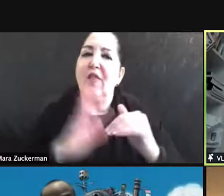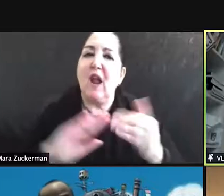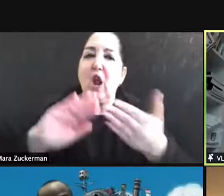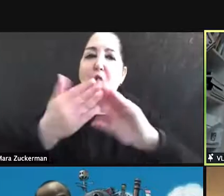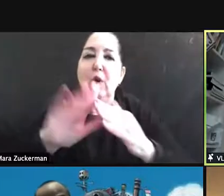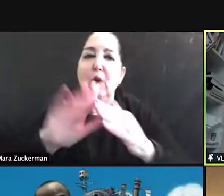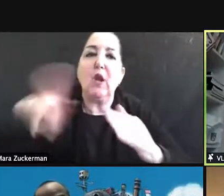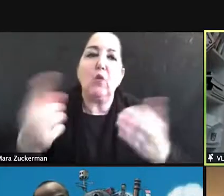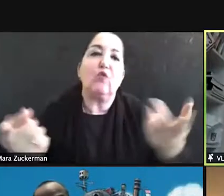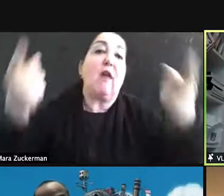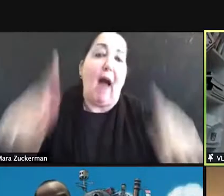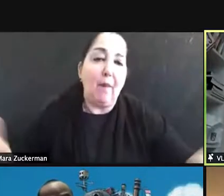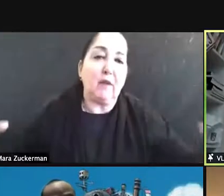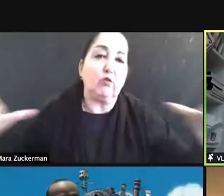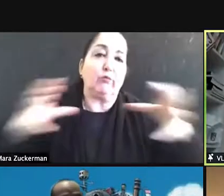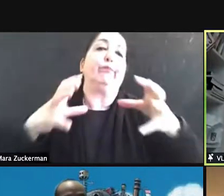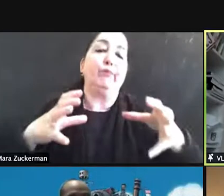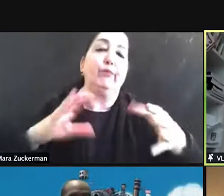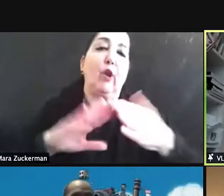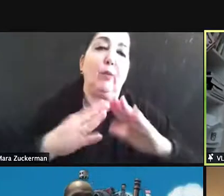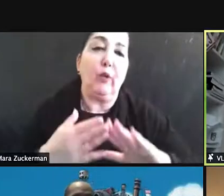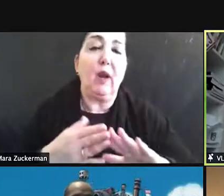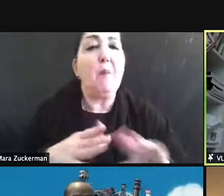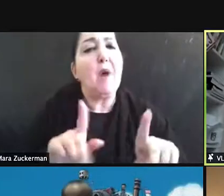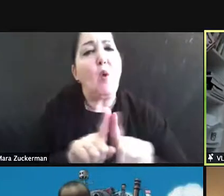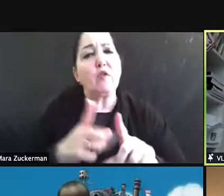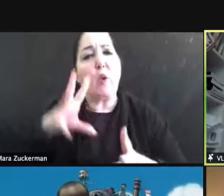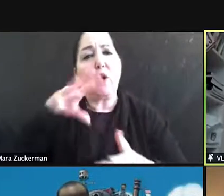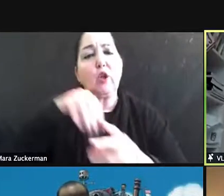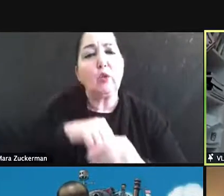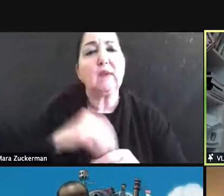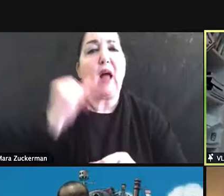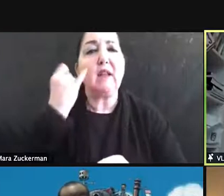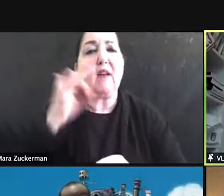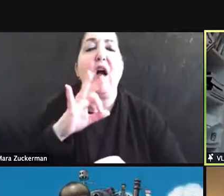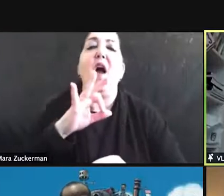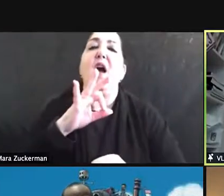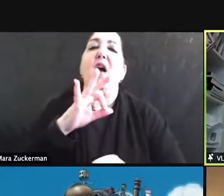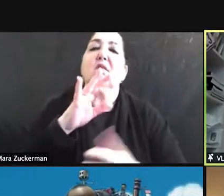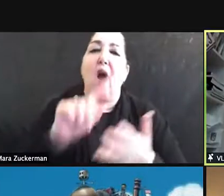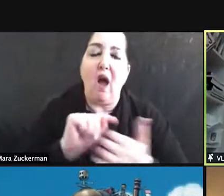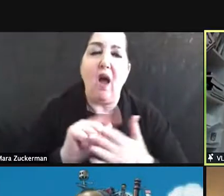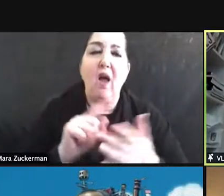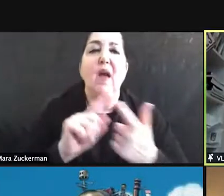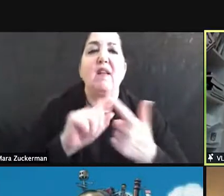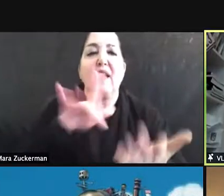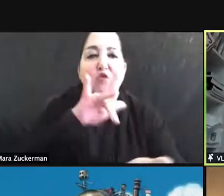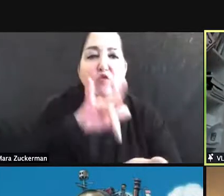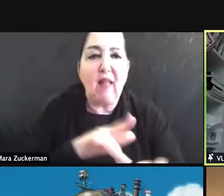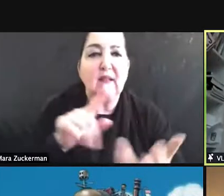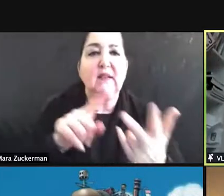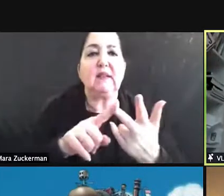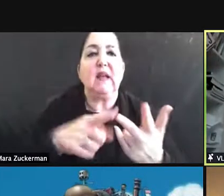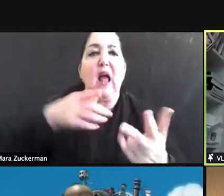It also brings in notions of time and sequentiality and history and legacy and how to carry it forward. So